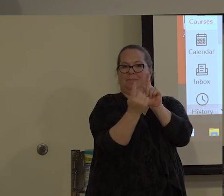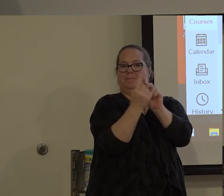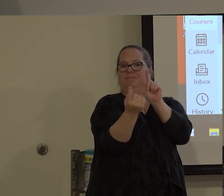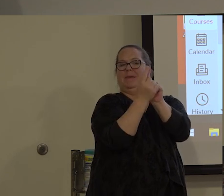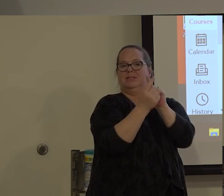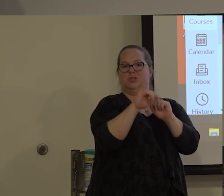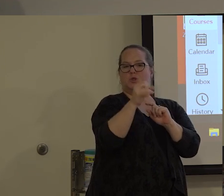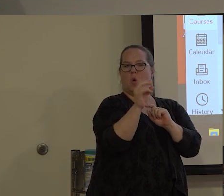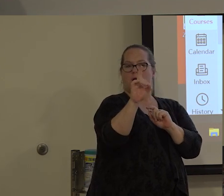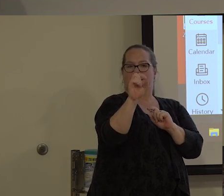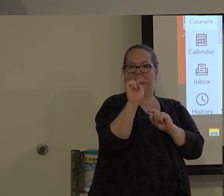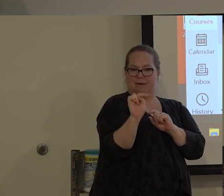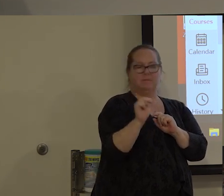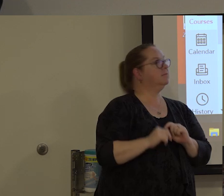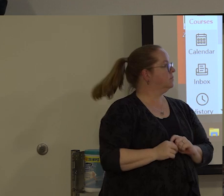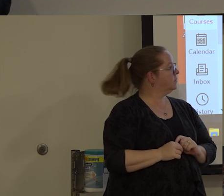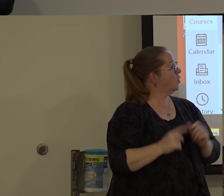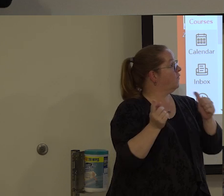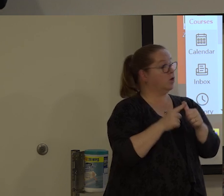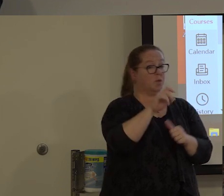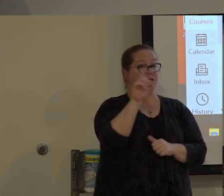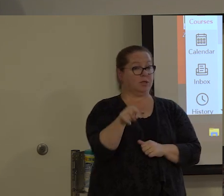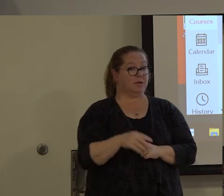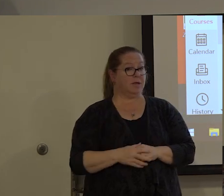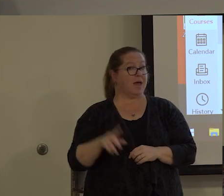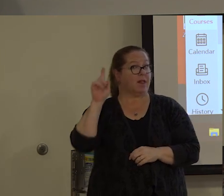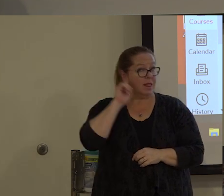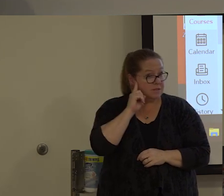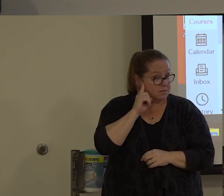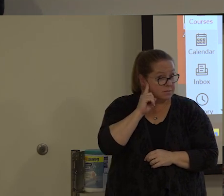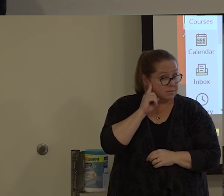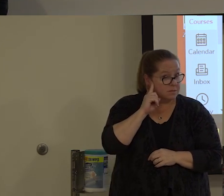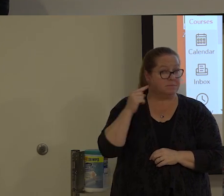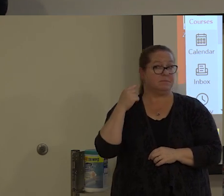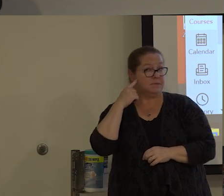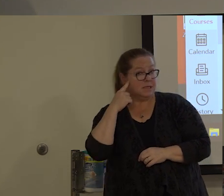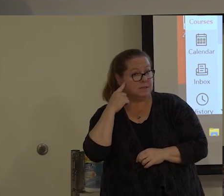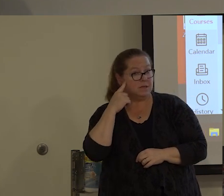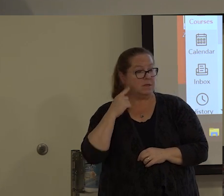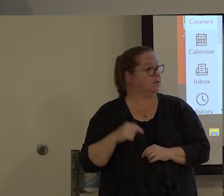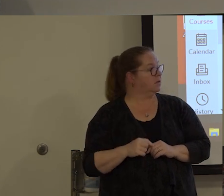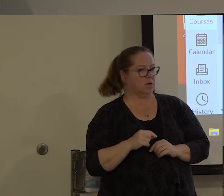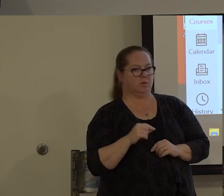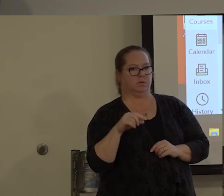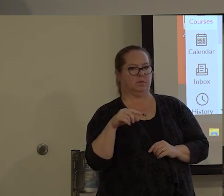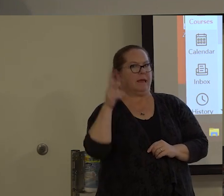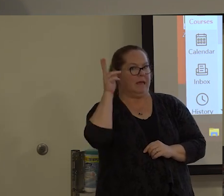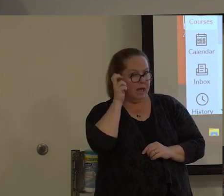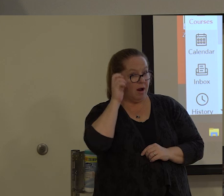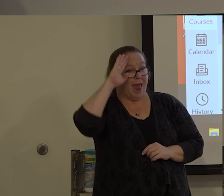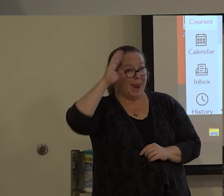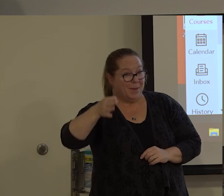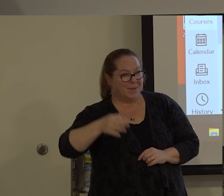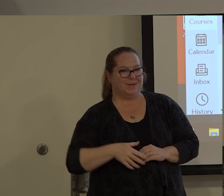first question is so they have to listen to what that male passenger said. Cześć. So they hear the